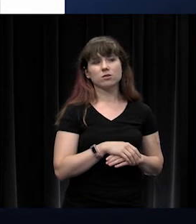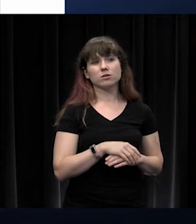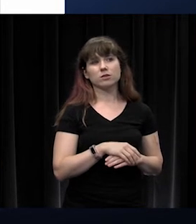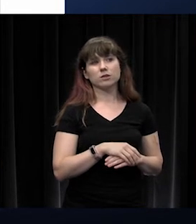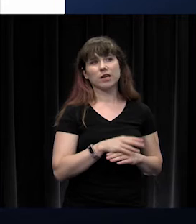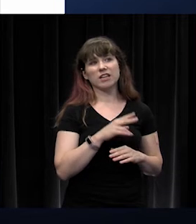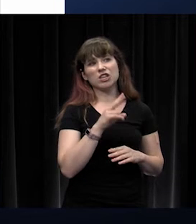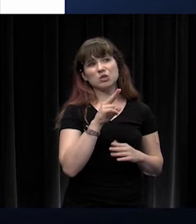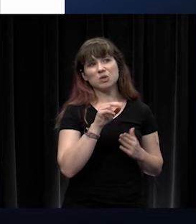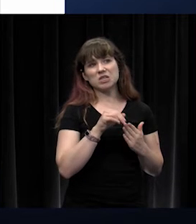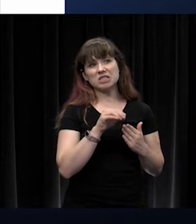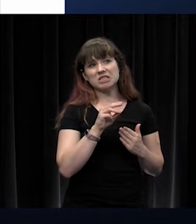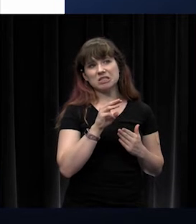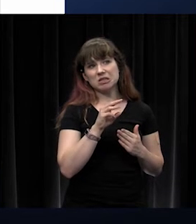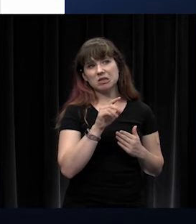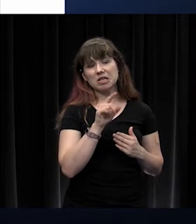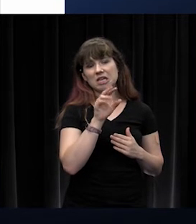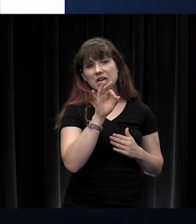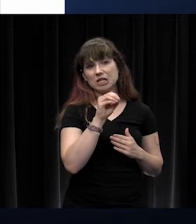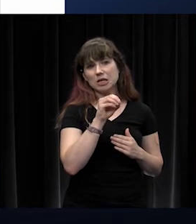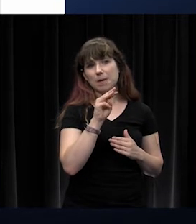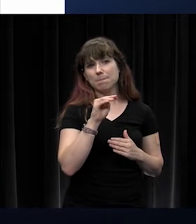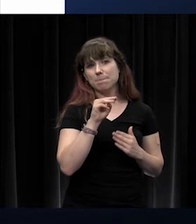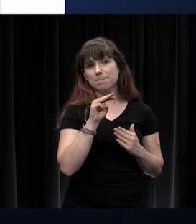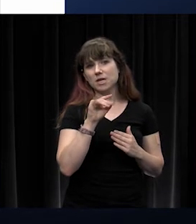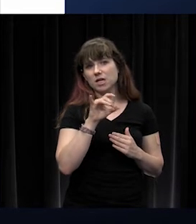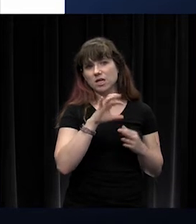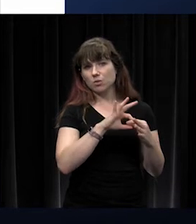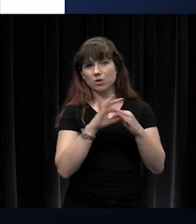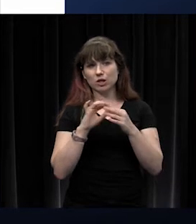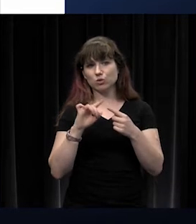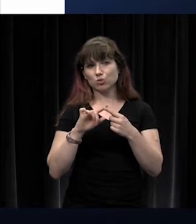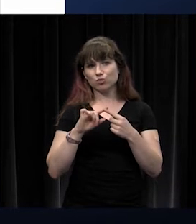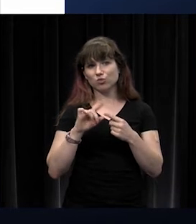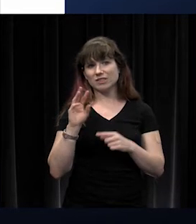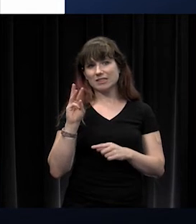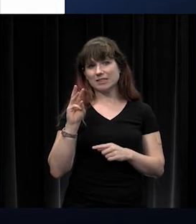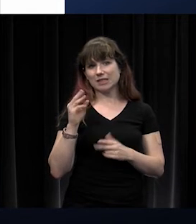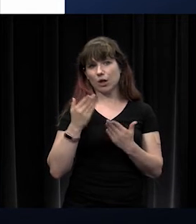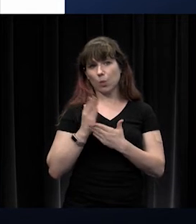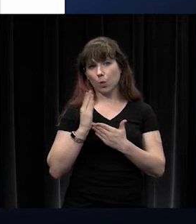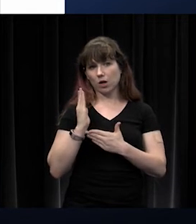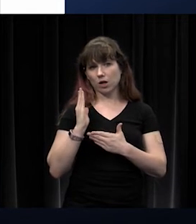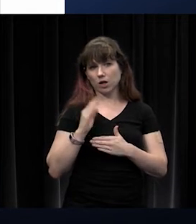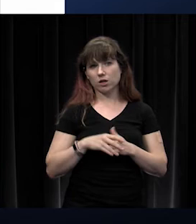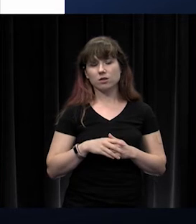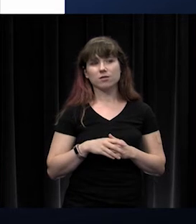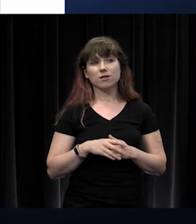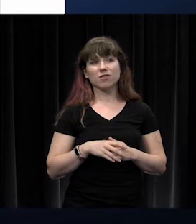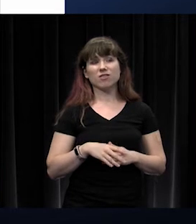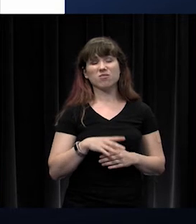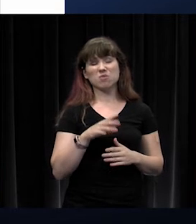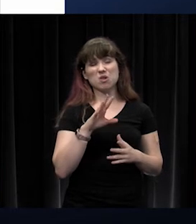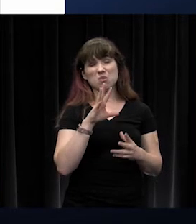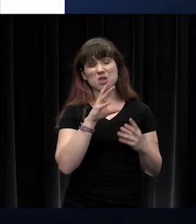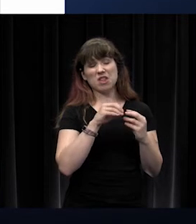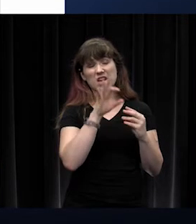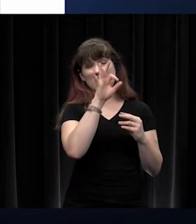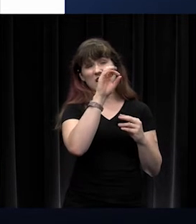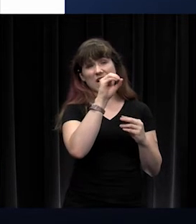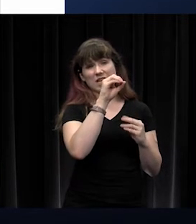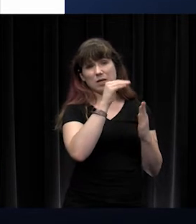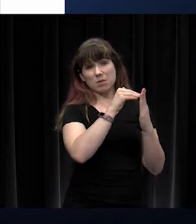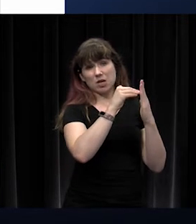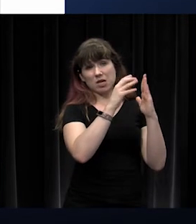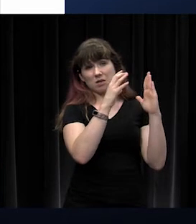authority. $90 million of it's related to the 16 authority. Of the $90 million, $75 million is